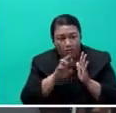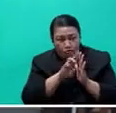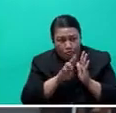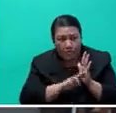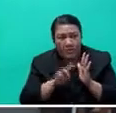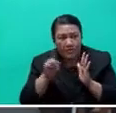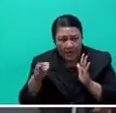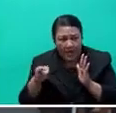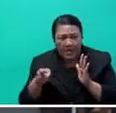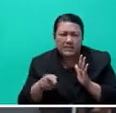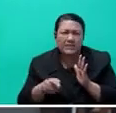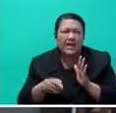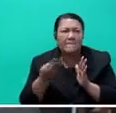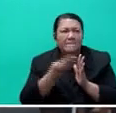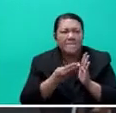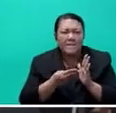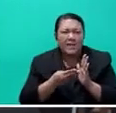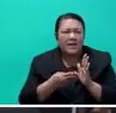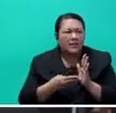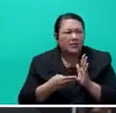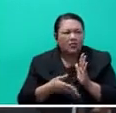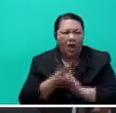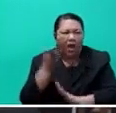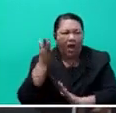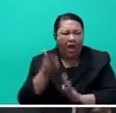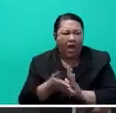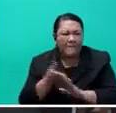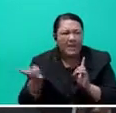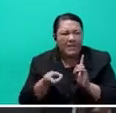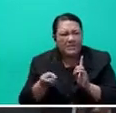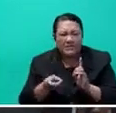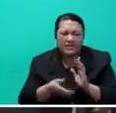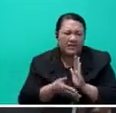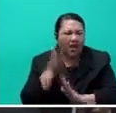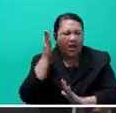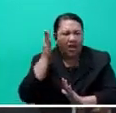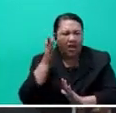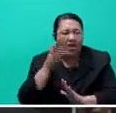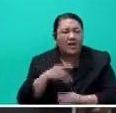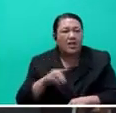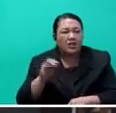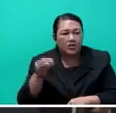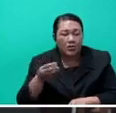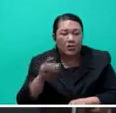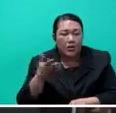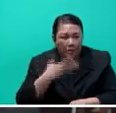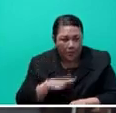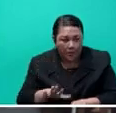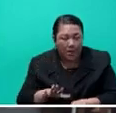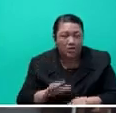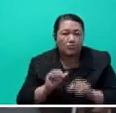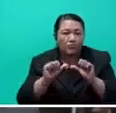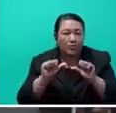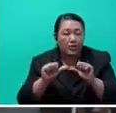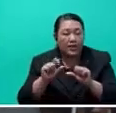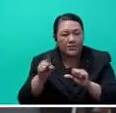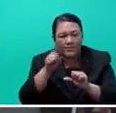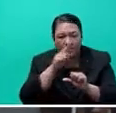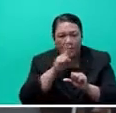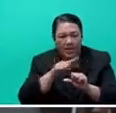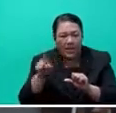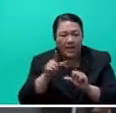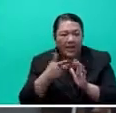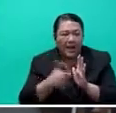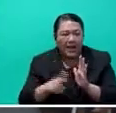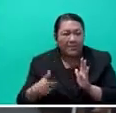Levuka. That's why we had to go back to a form so that we could protect those in Levuka. But again, what I'll